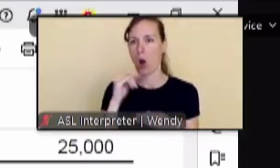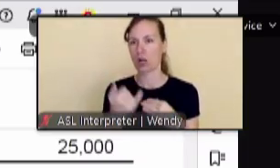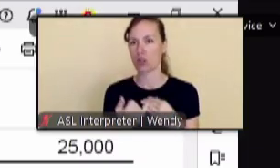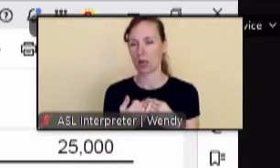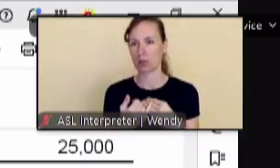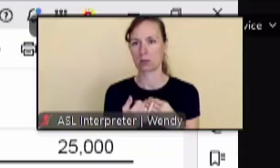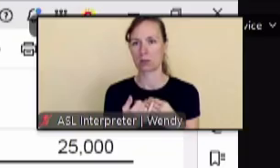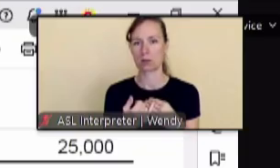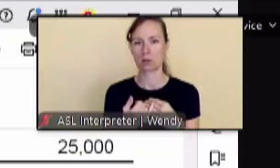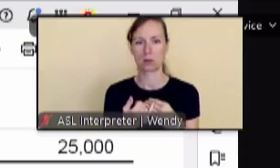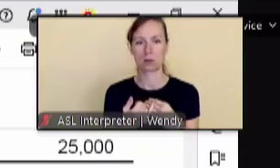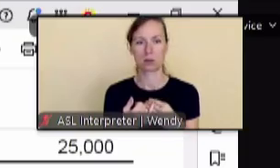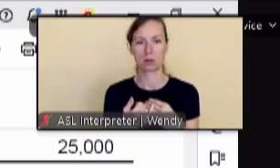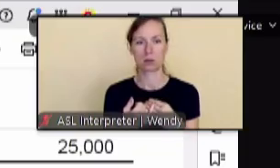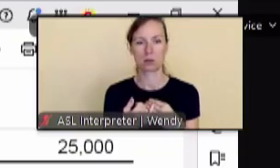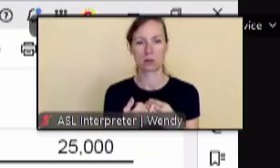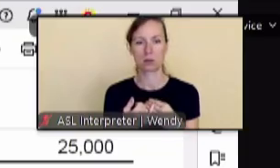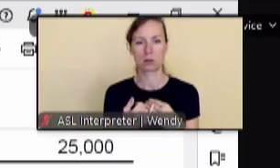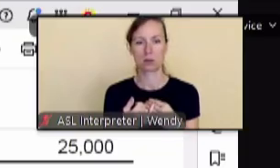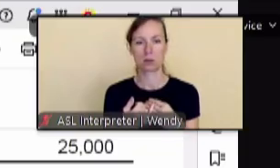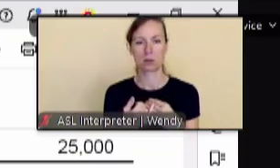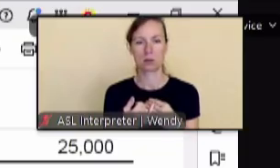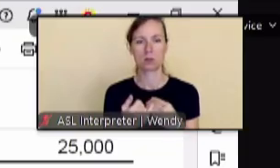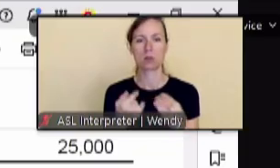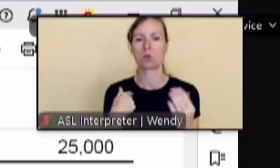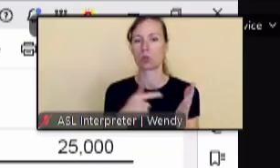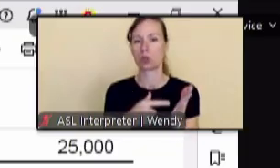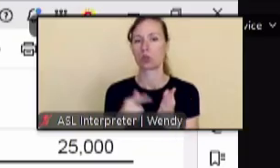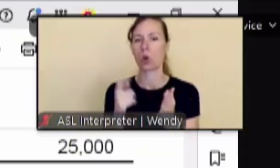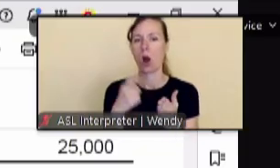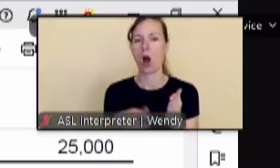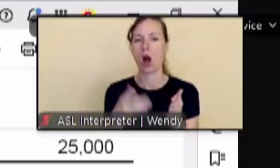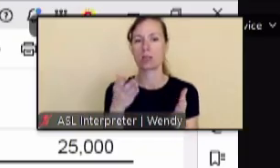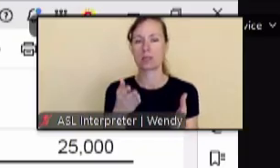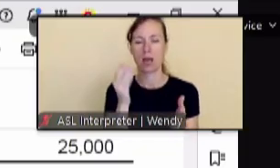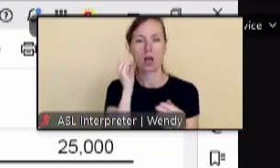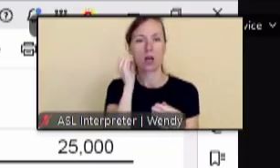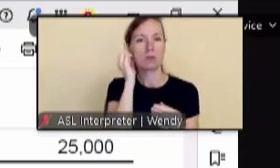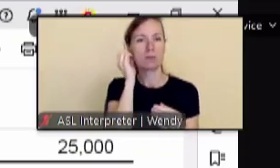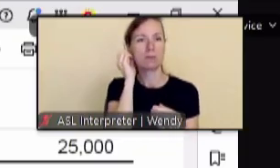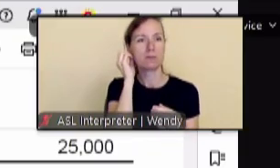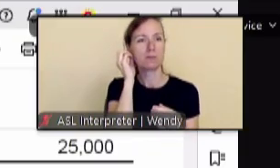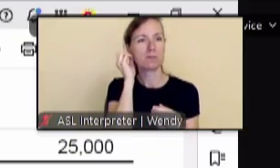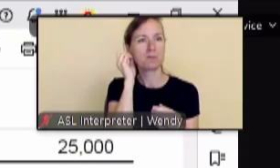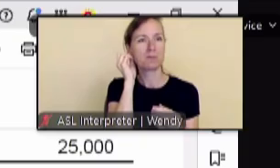So we are showing the cost there, although the revenue is in the prior year.